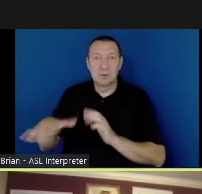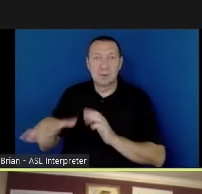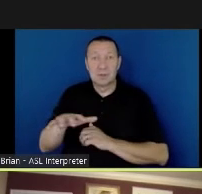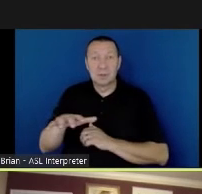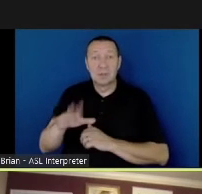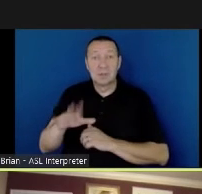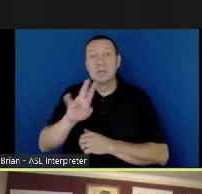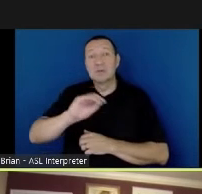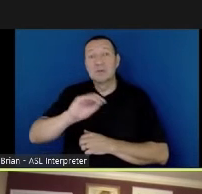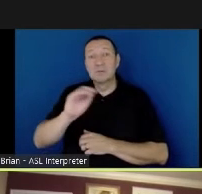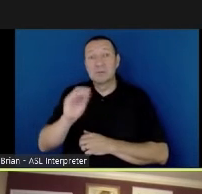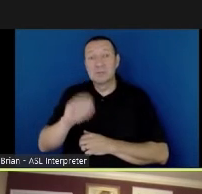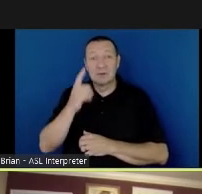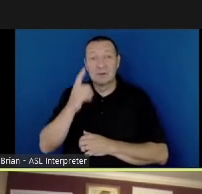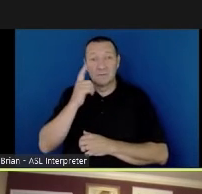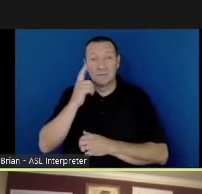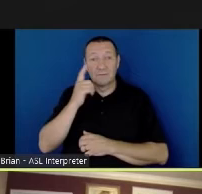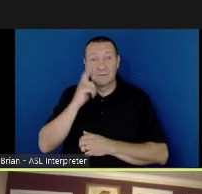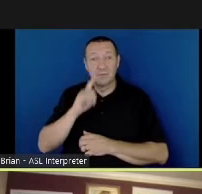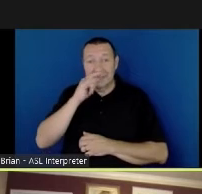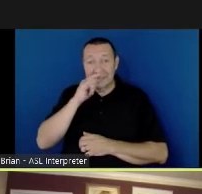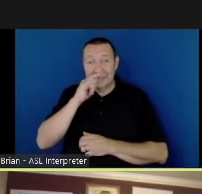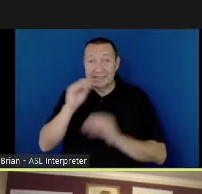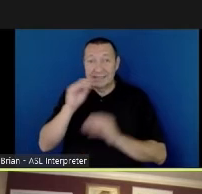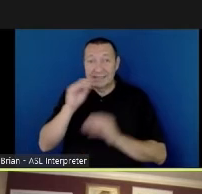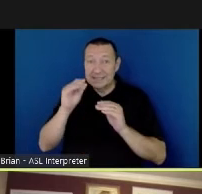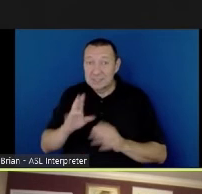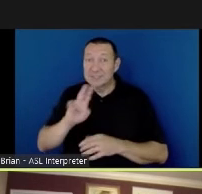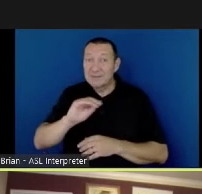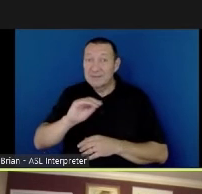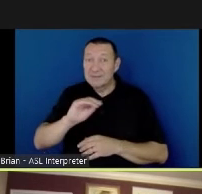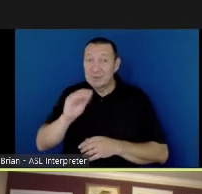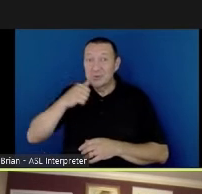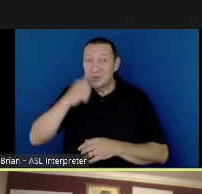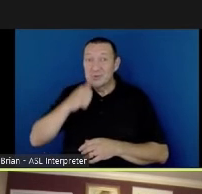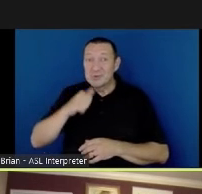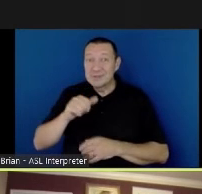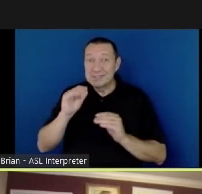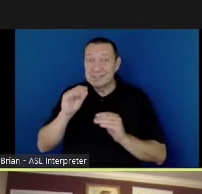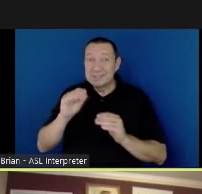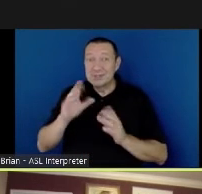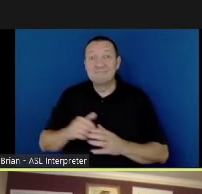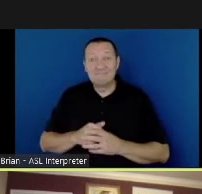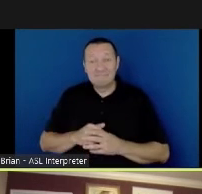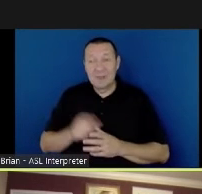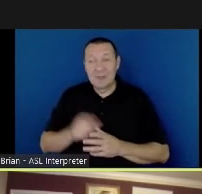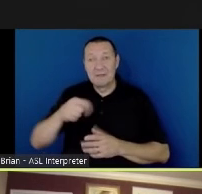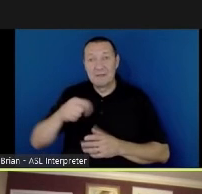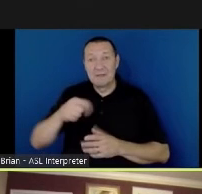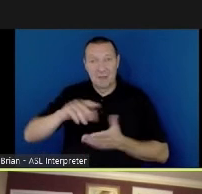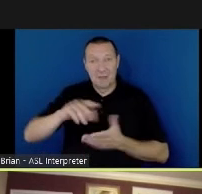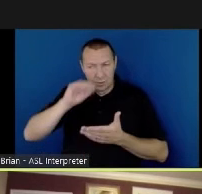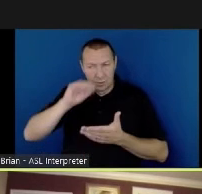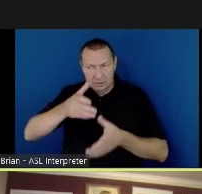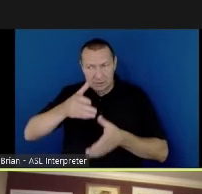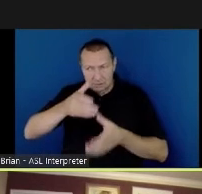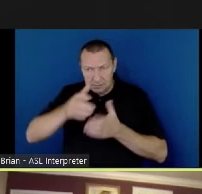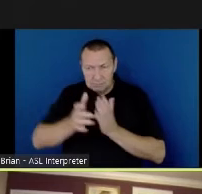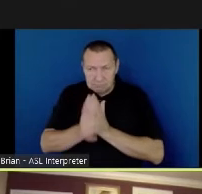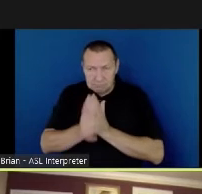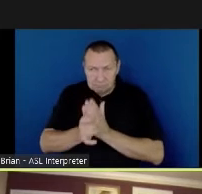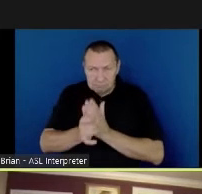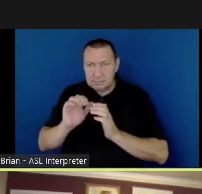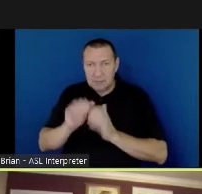70% of the kid teachers are girls in the program, and they not only learn the knowledge and skills needed